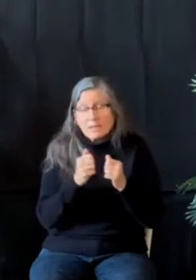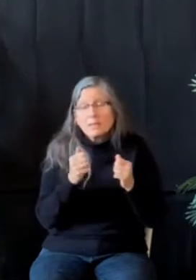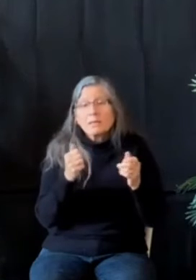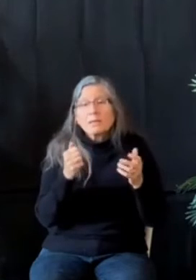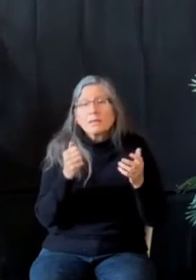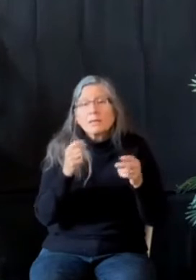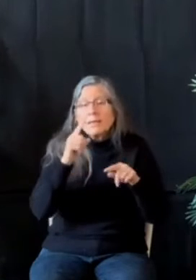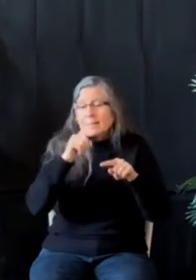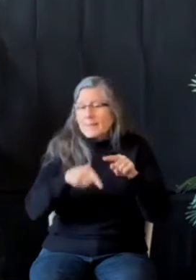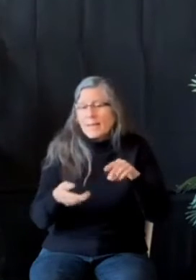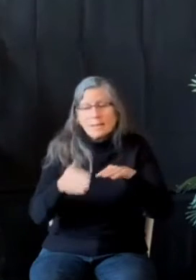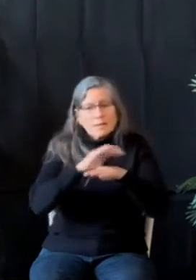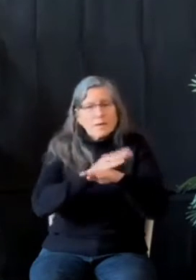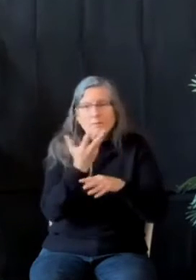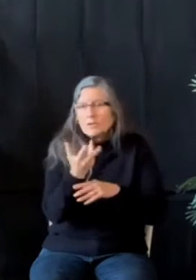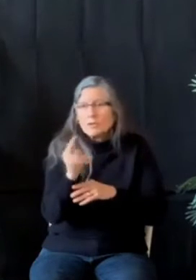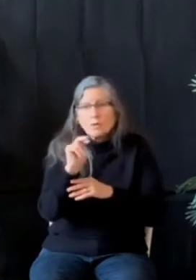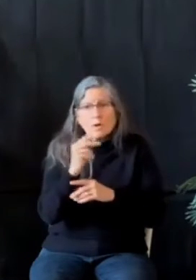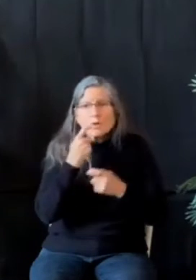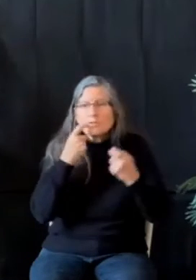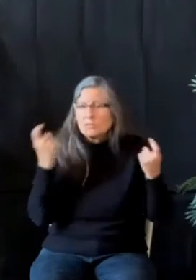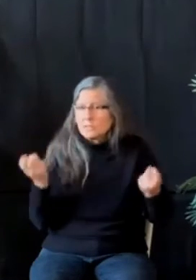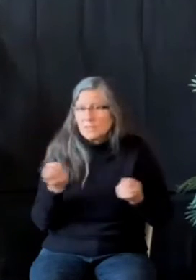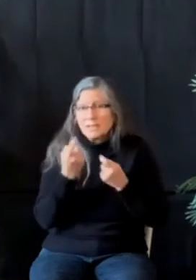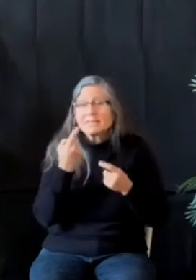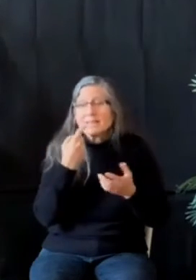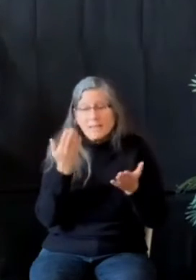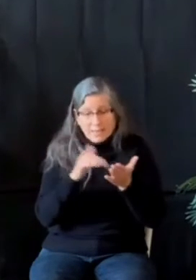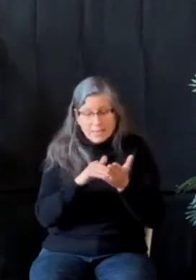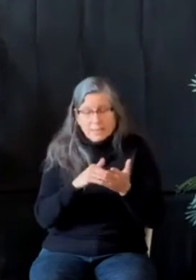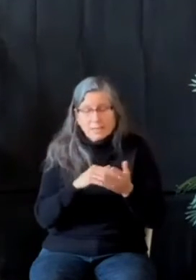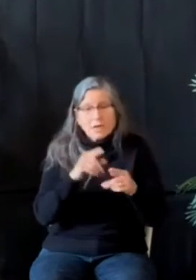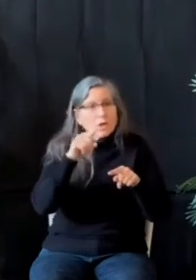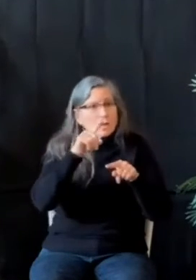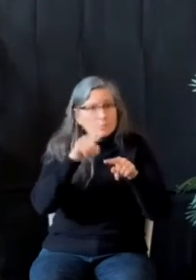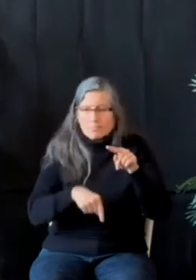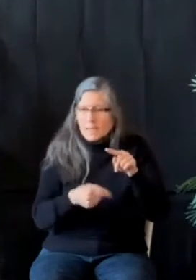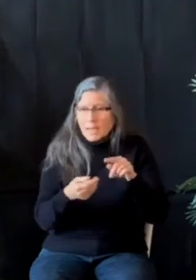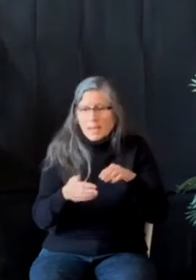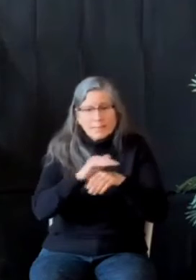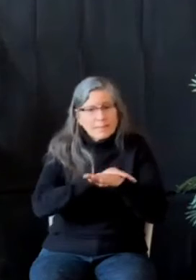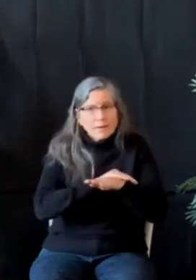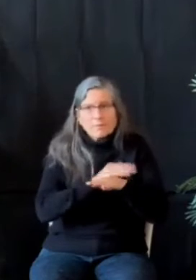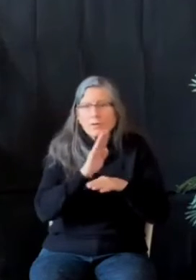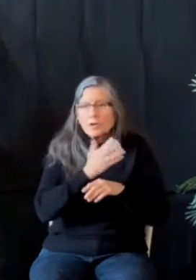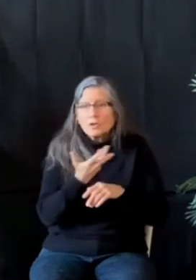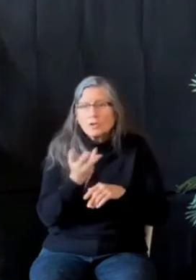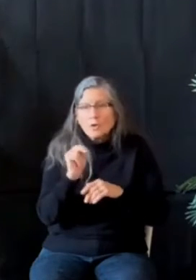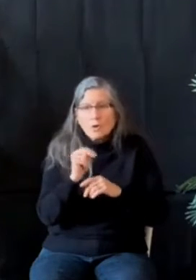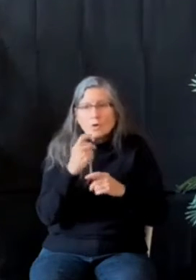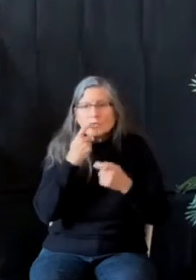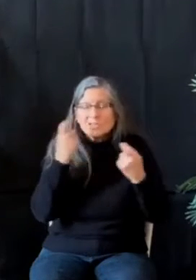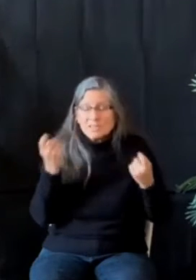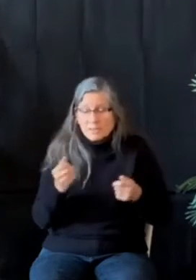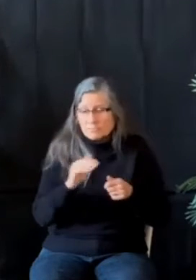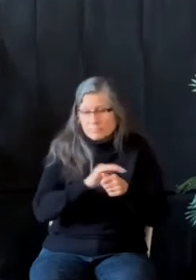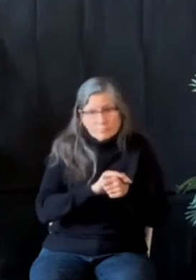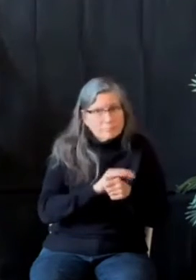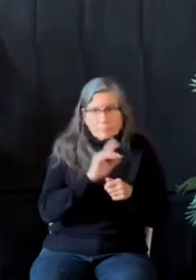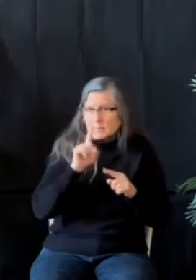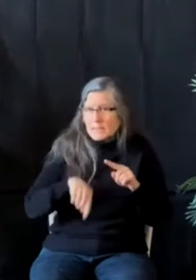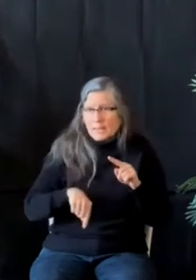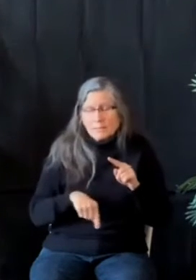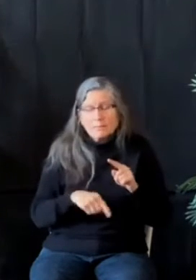You cannot cover your own sin. Say it again. You cannot cover your own sin. But let me tell you what you can